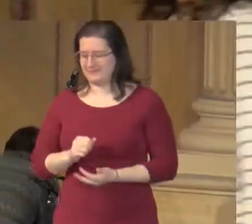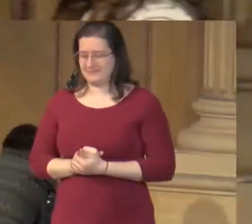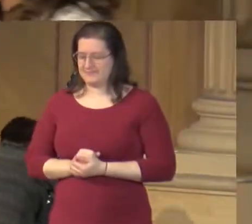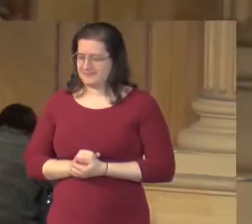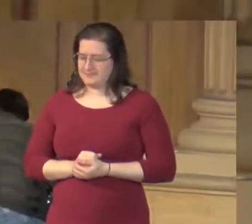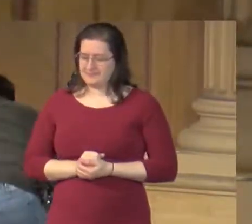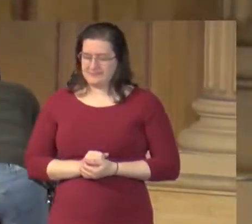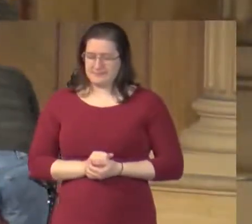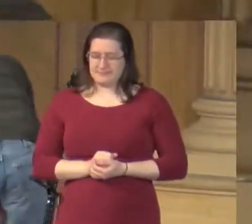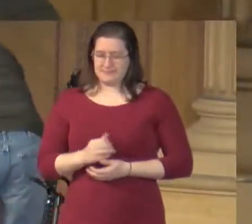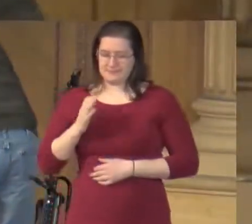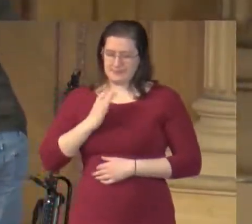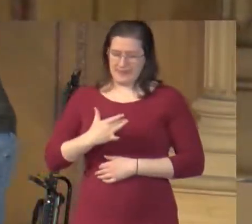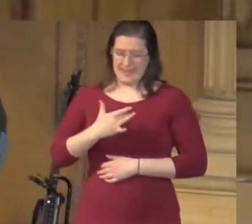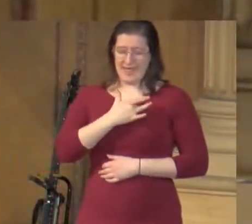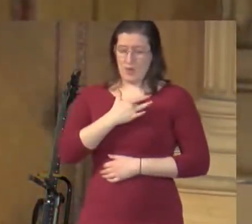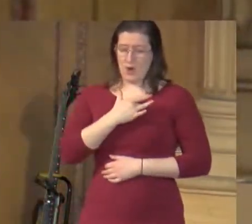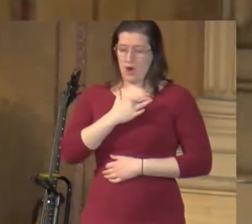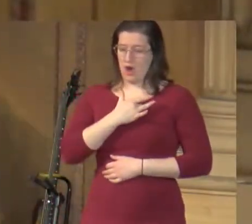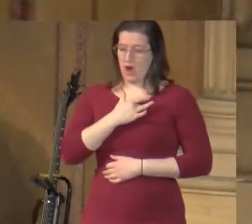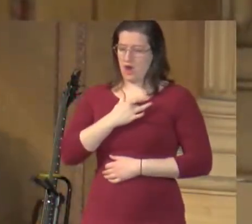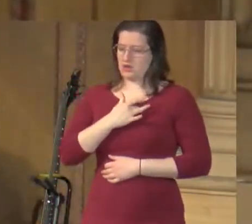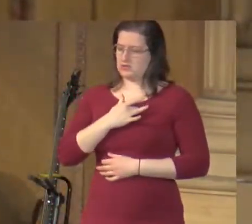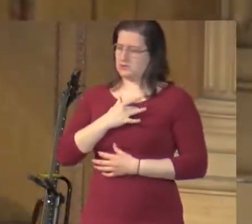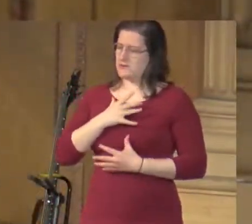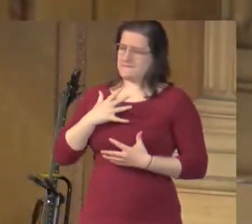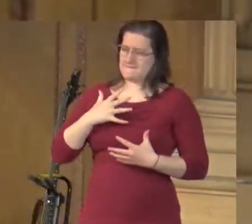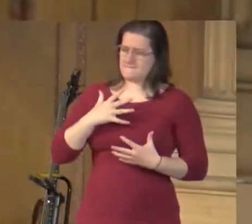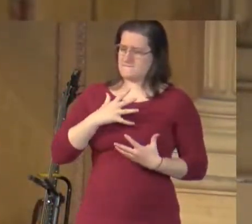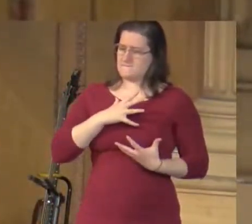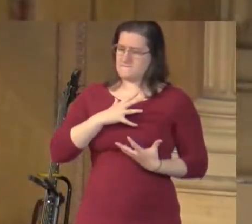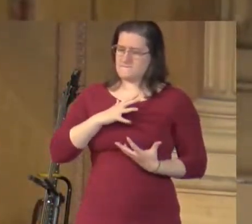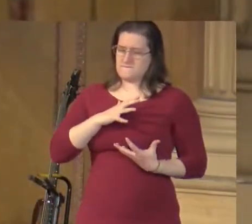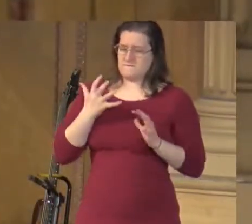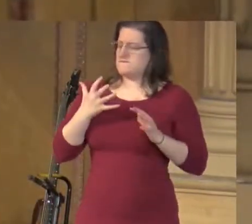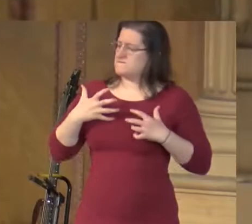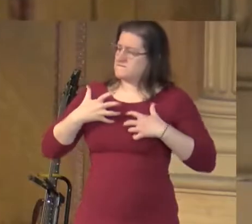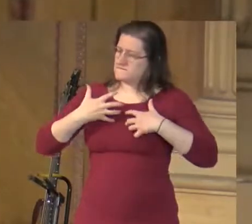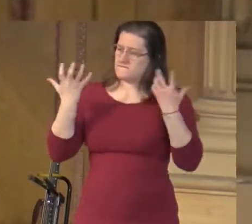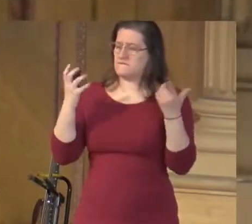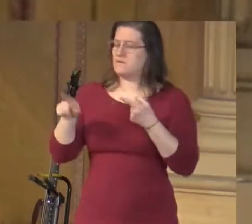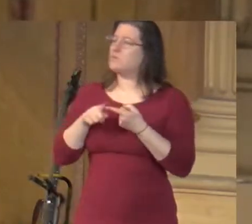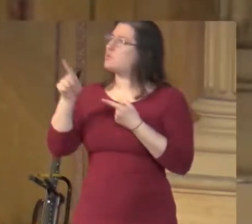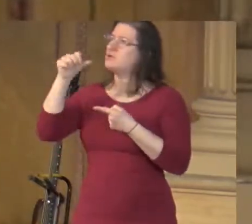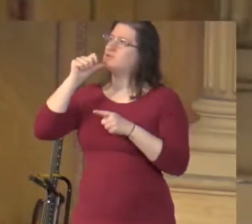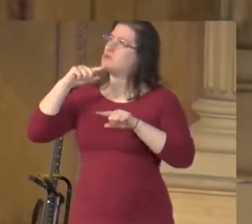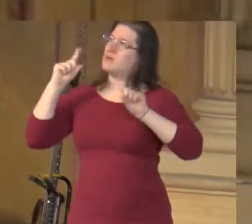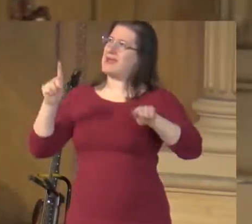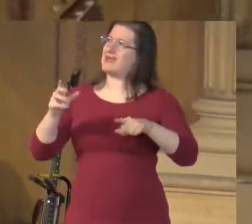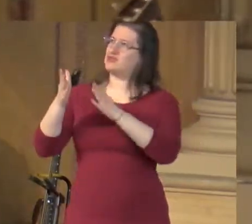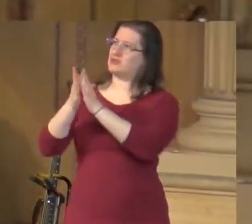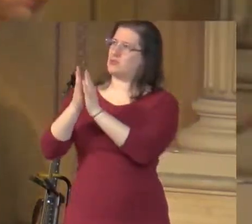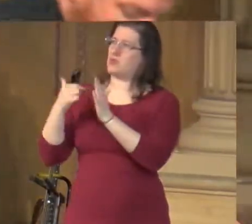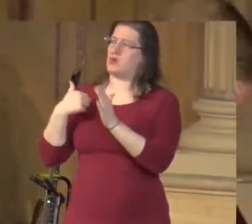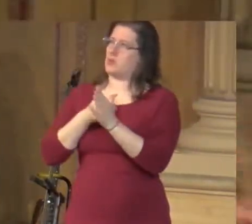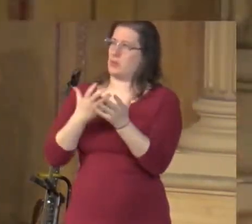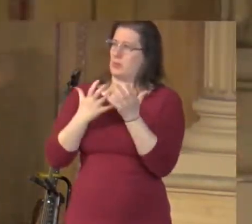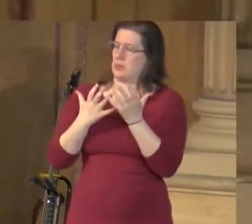our hearts flare up with anger toward you when you don't answer our prayers the way we want you to or when you don't do our bidding